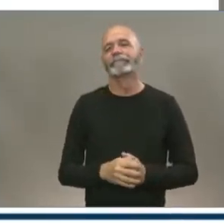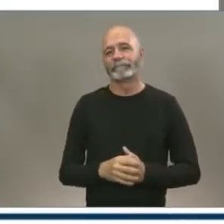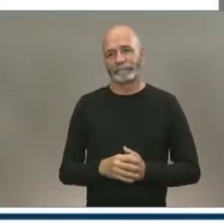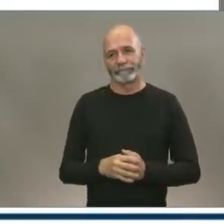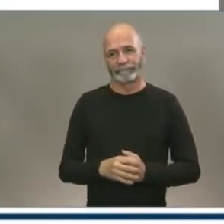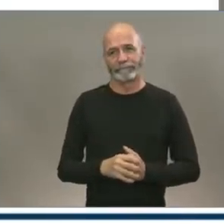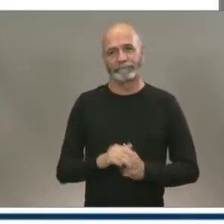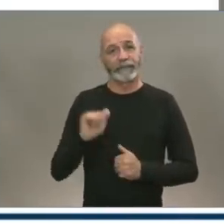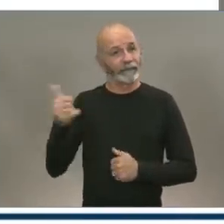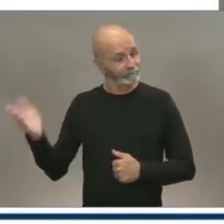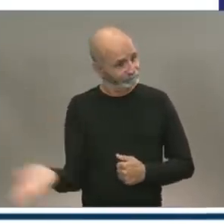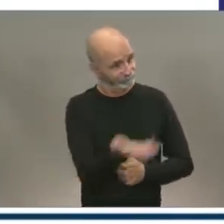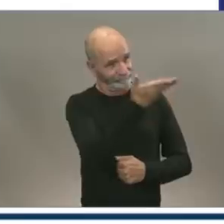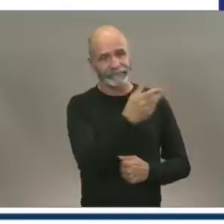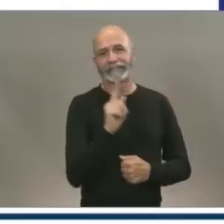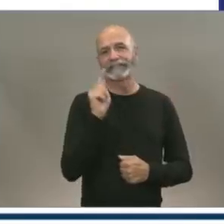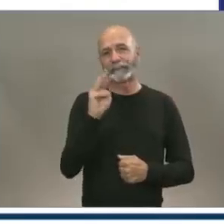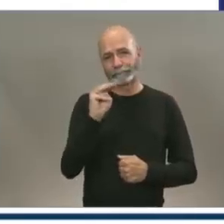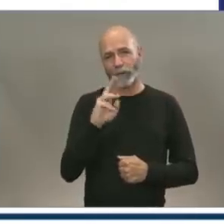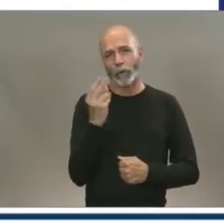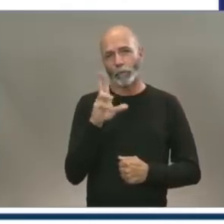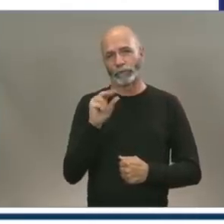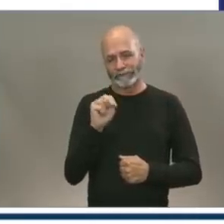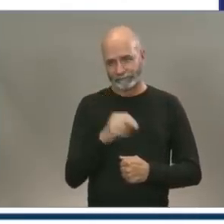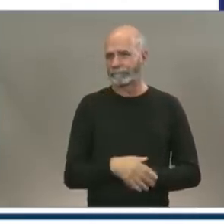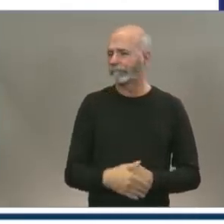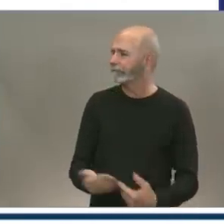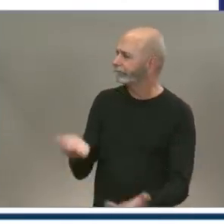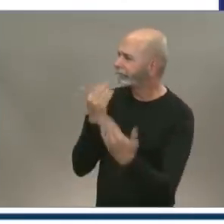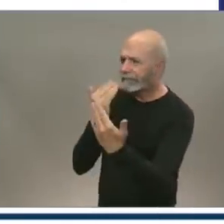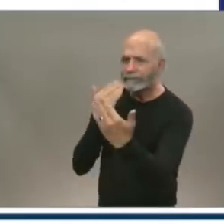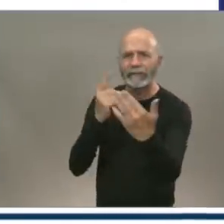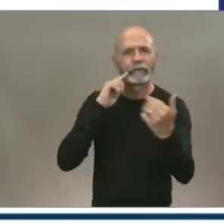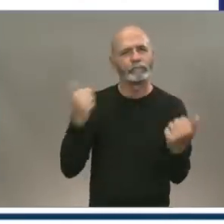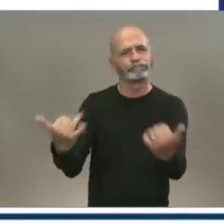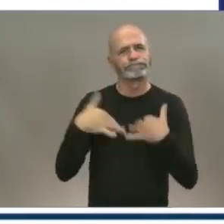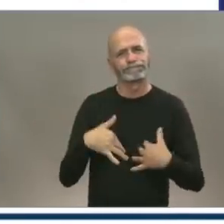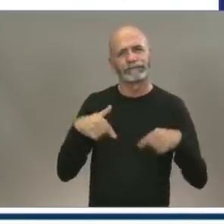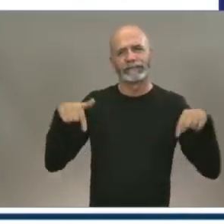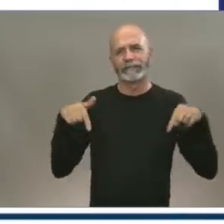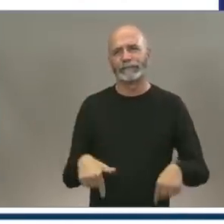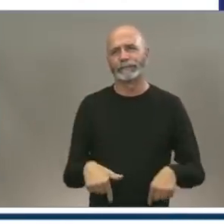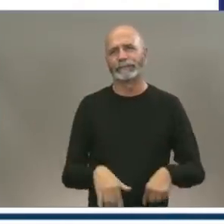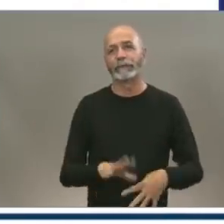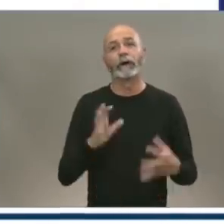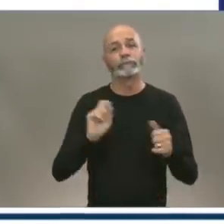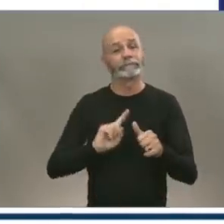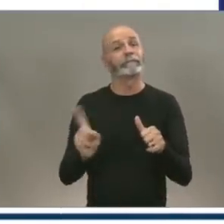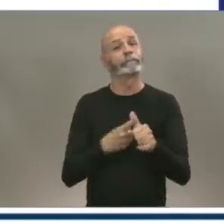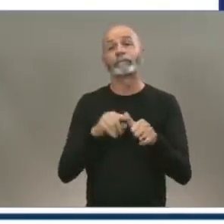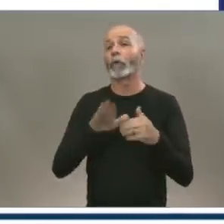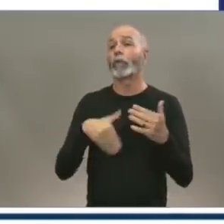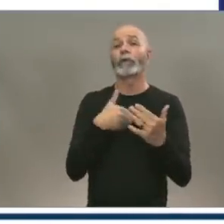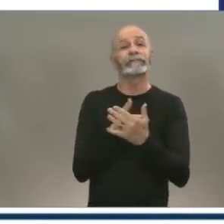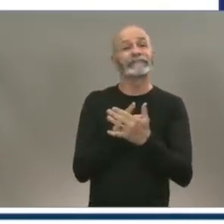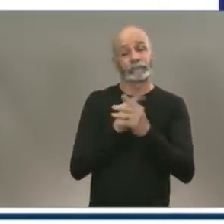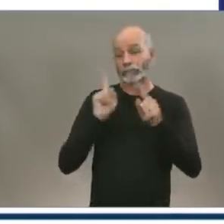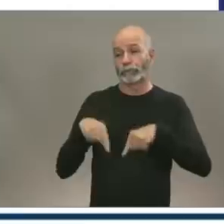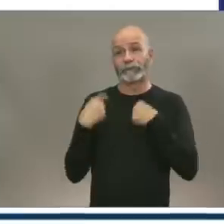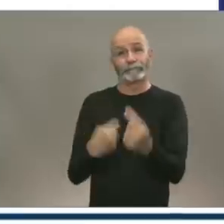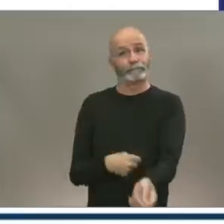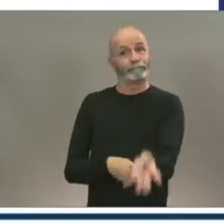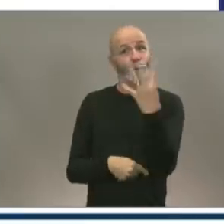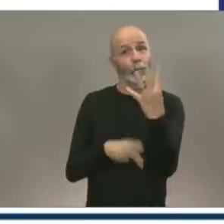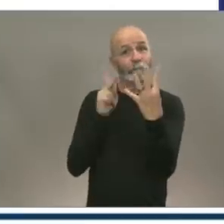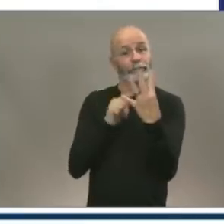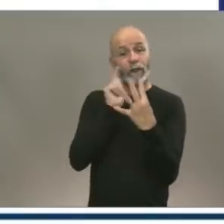Scotia. Take it away, Premier. Thank you so much. Thanks for joining us, everyone. I want to start today by acknowledging the 4 Nova Scotians who lost their lives to